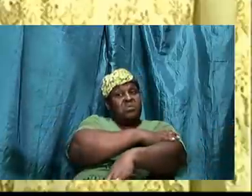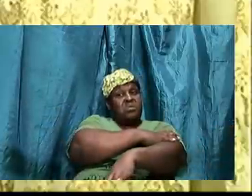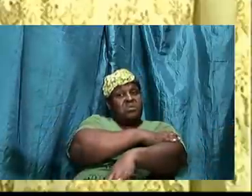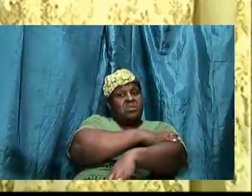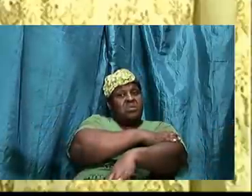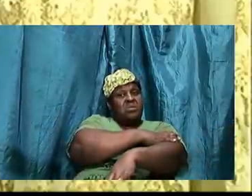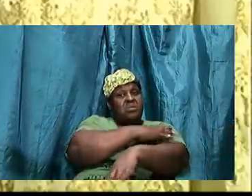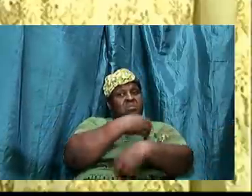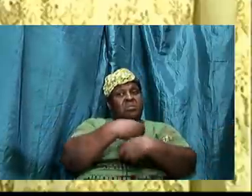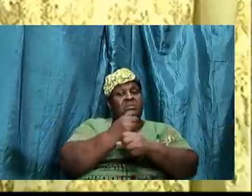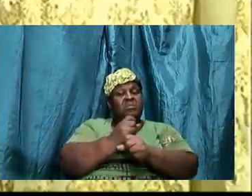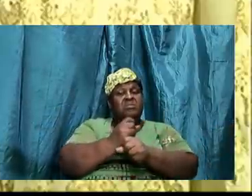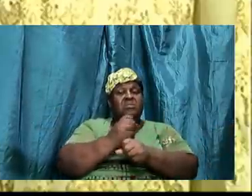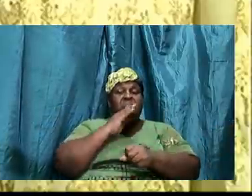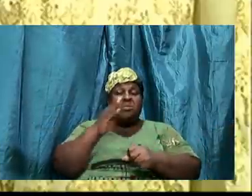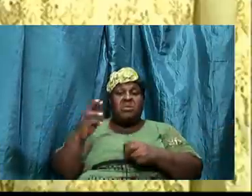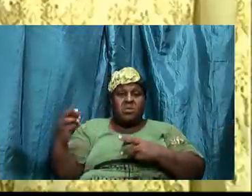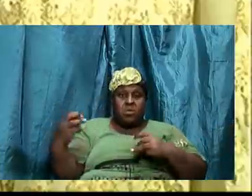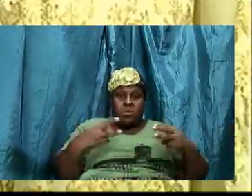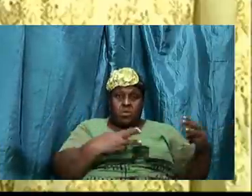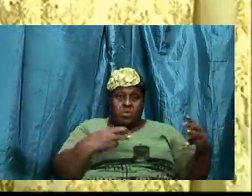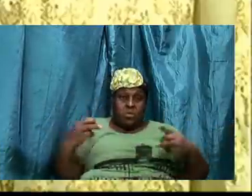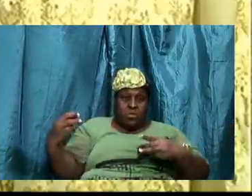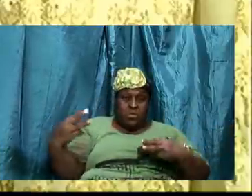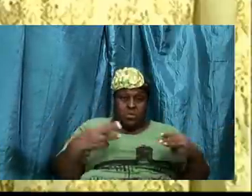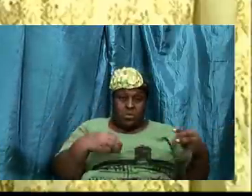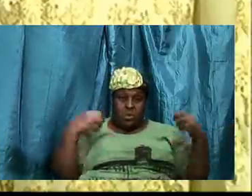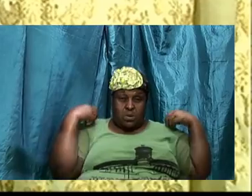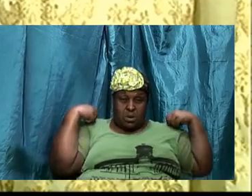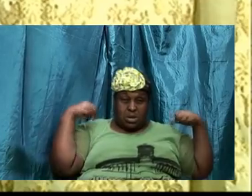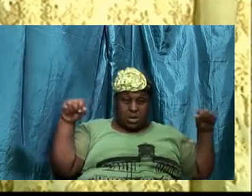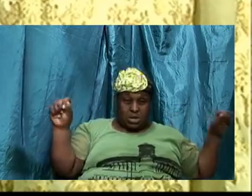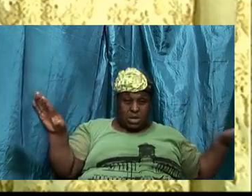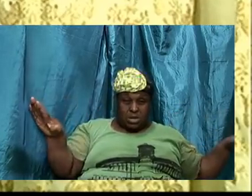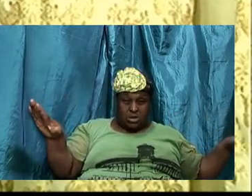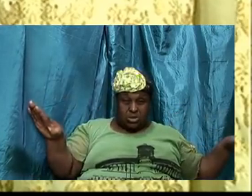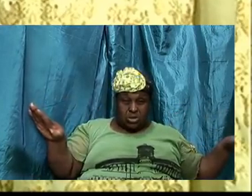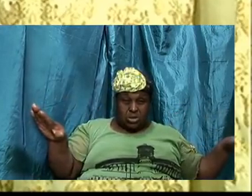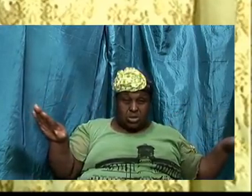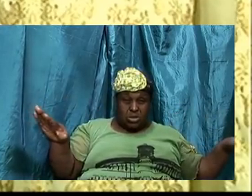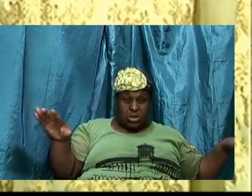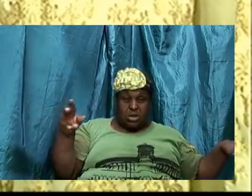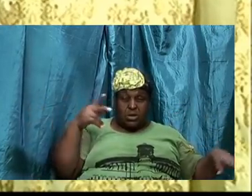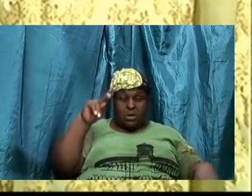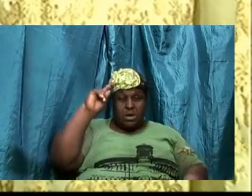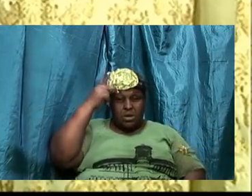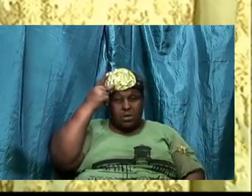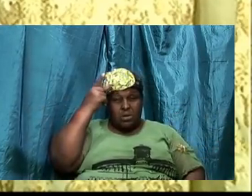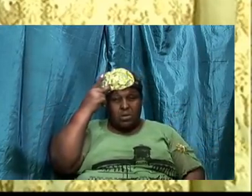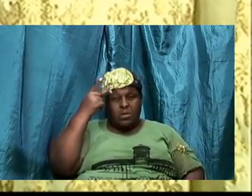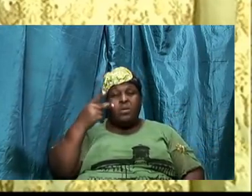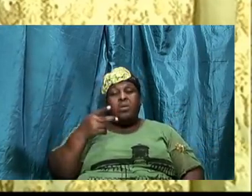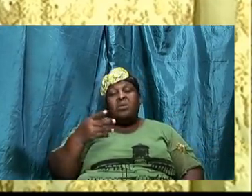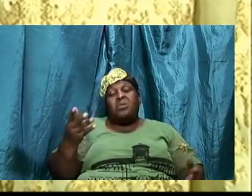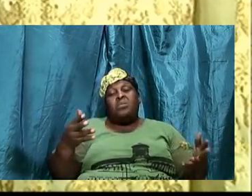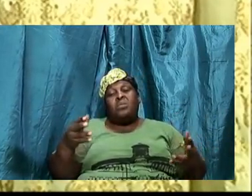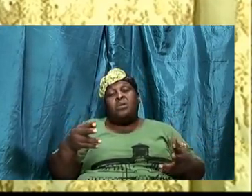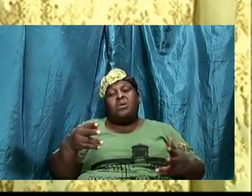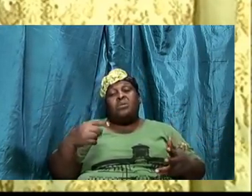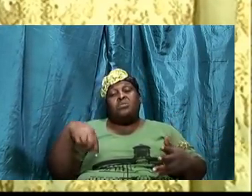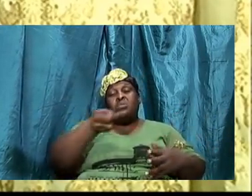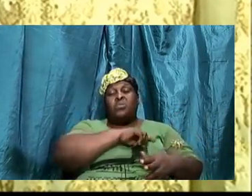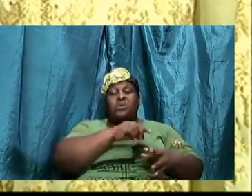Powers are said to be warrior angels. If we look at Paul as he talk about what we wrestle against